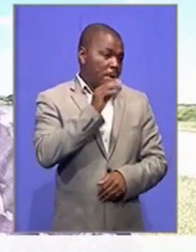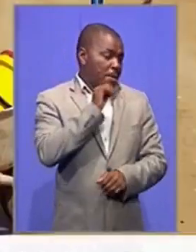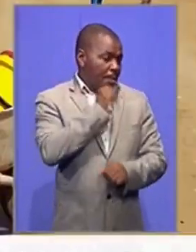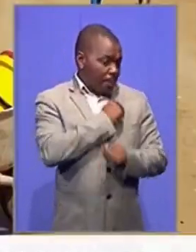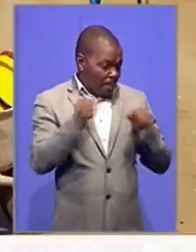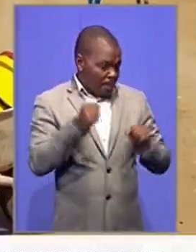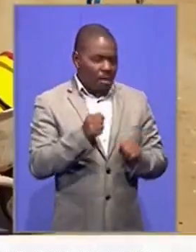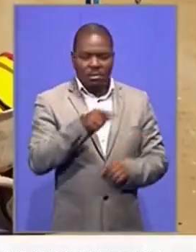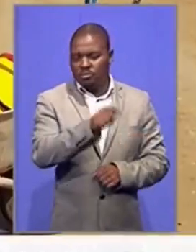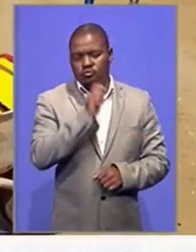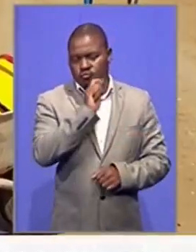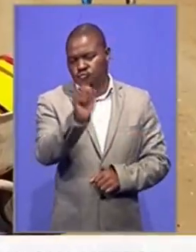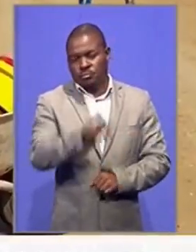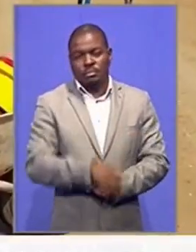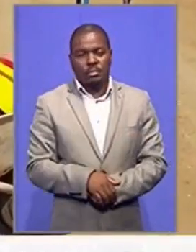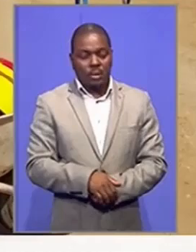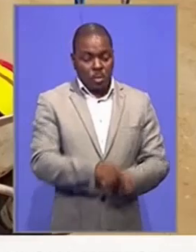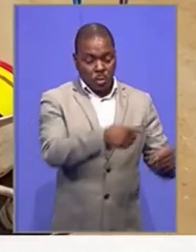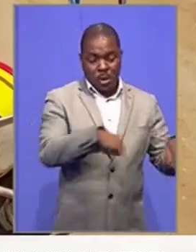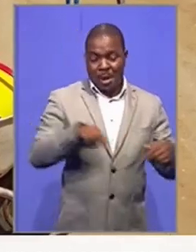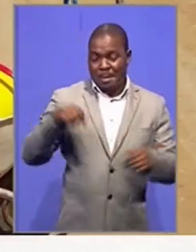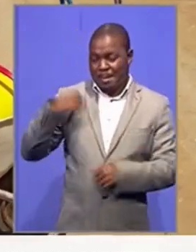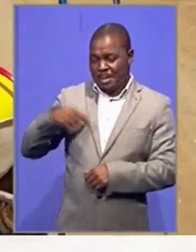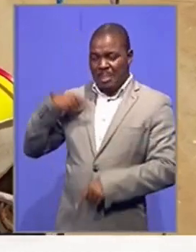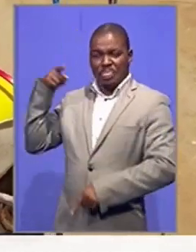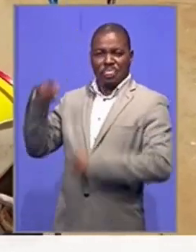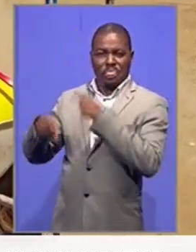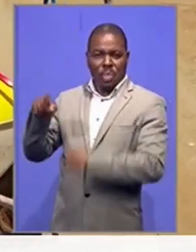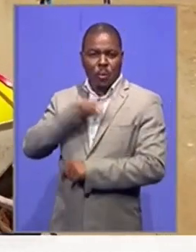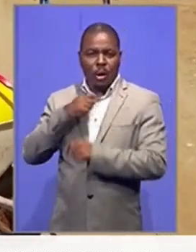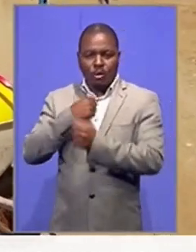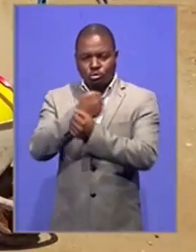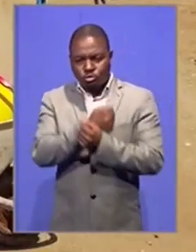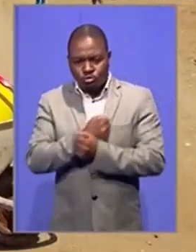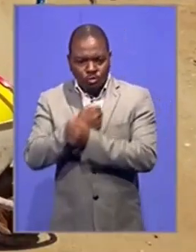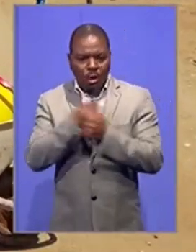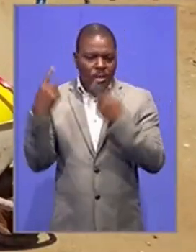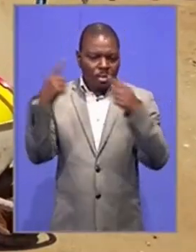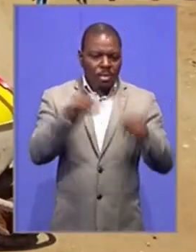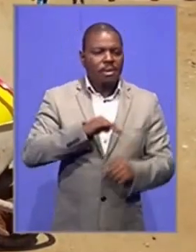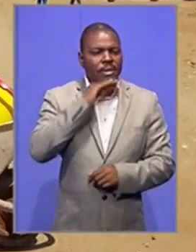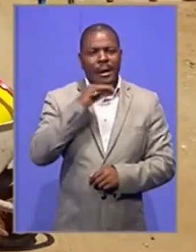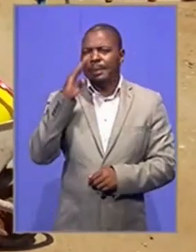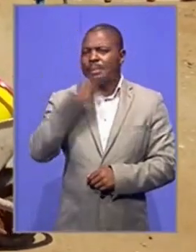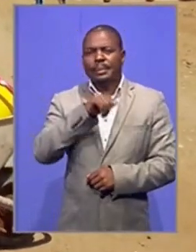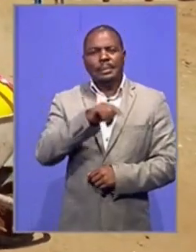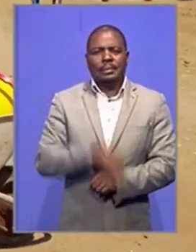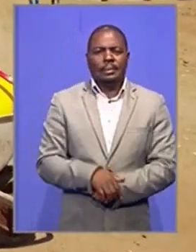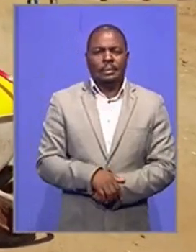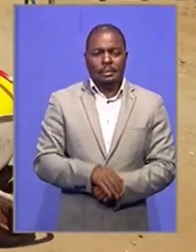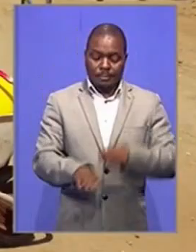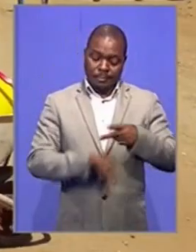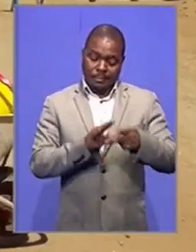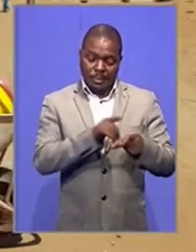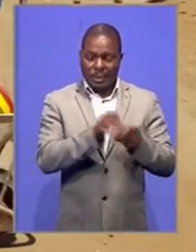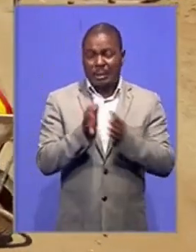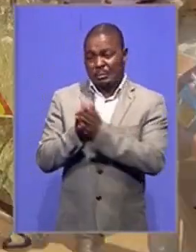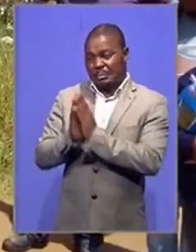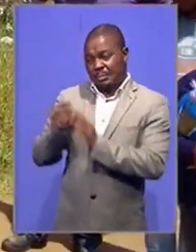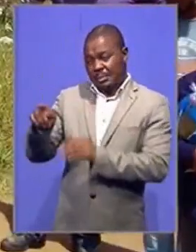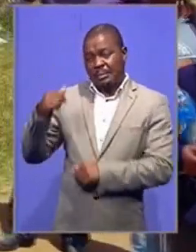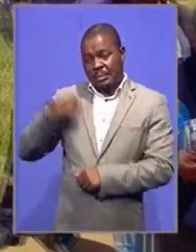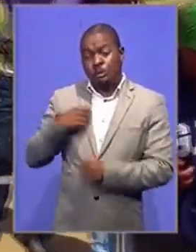se yona. Badudi ba latofatša masepala wa Selete ka gore ga o romele dilori tšeo di lekanego tša go tliša meetse metseng ya gabo bona ka go le lengwe ba dira boipiletše go